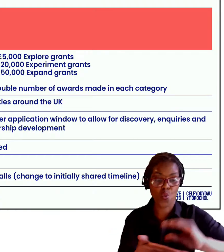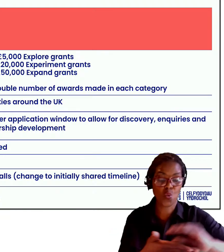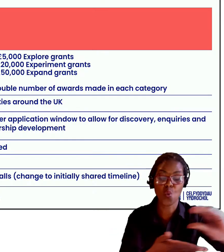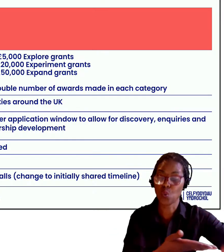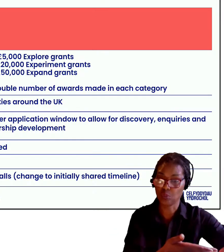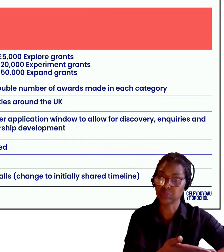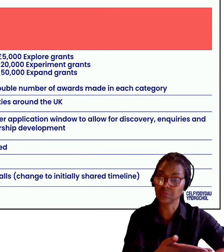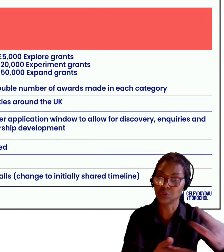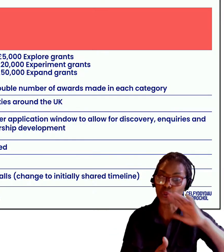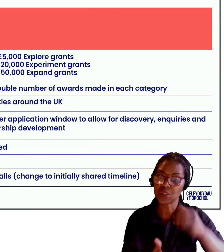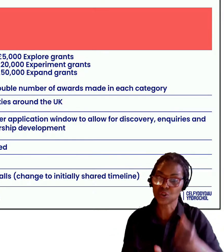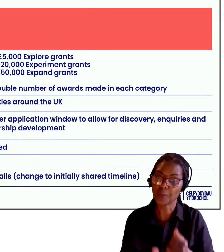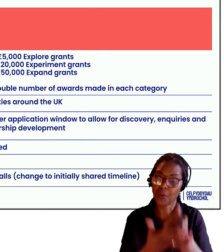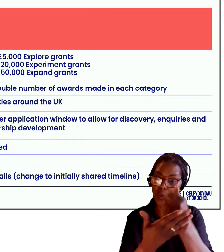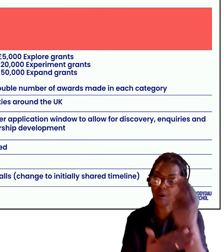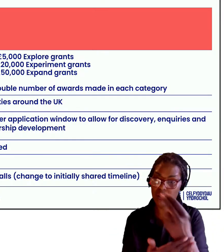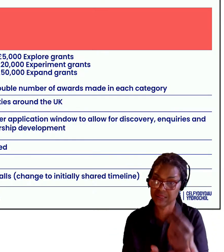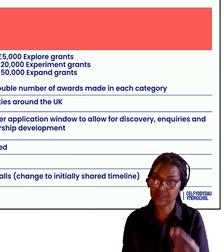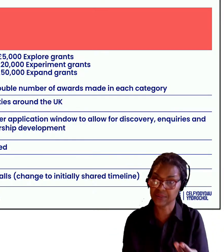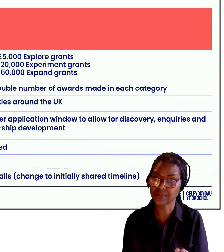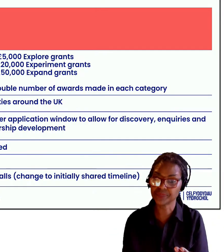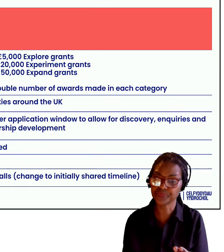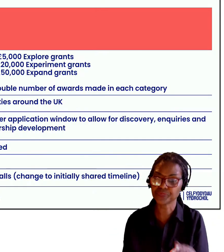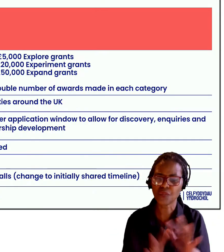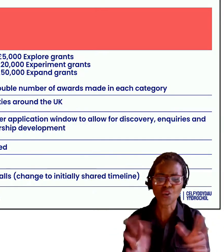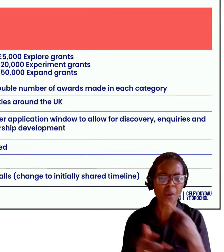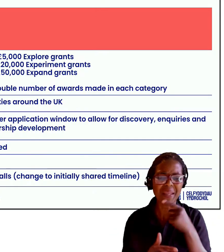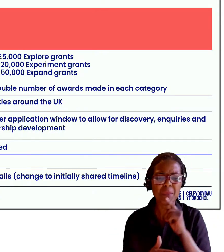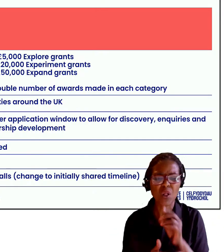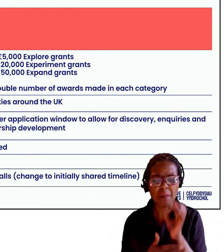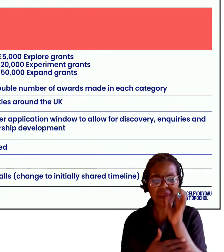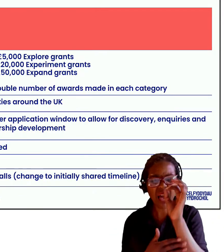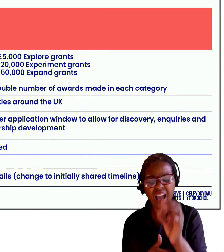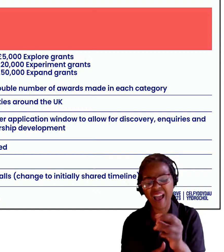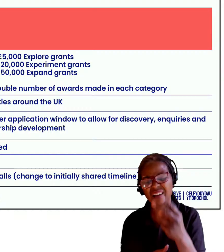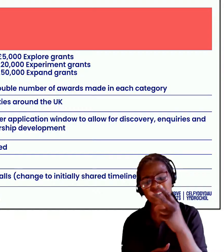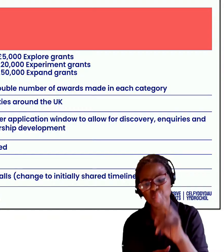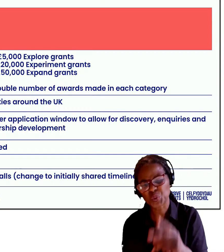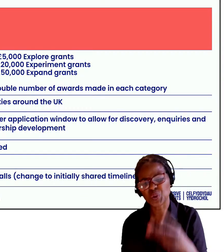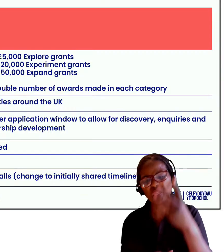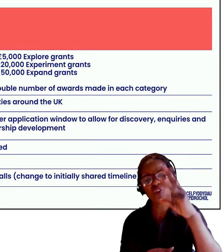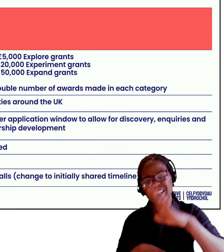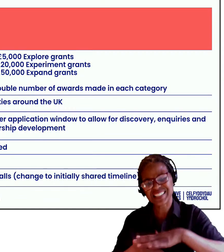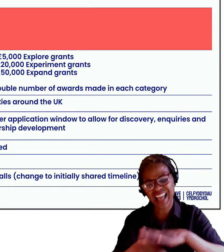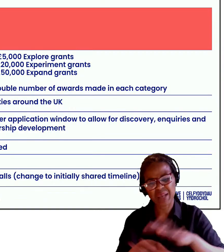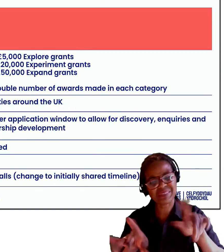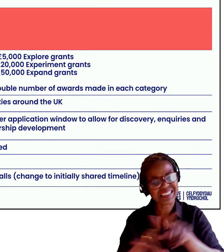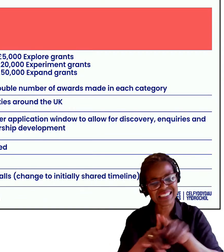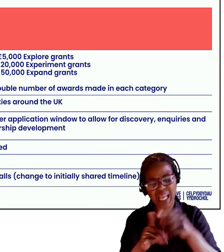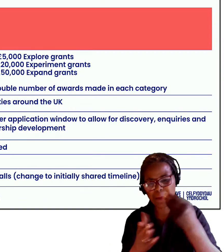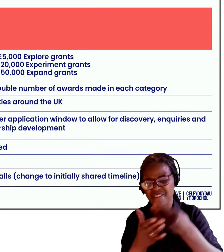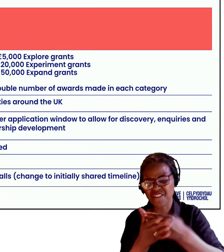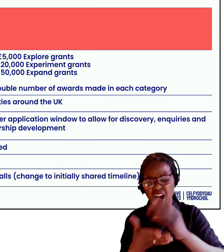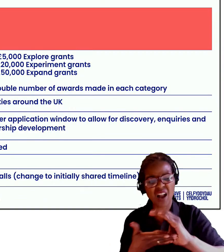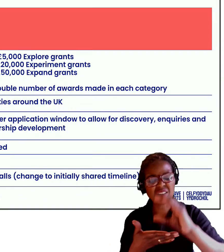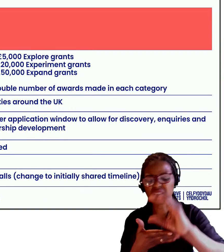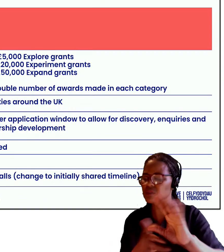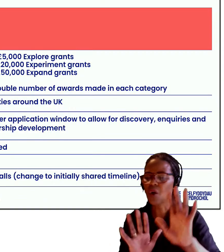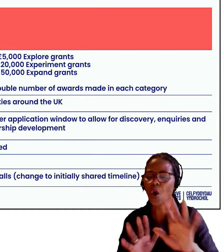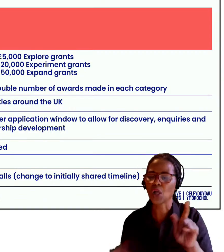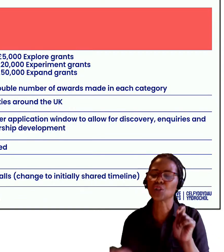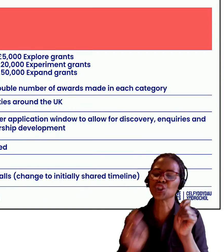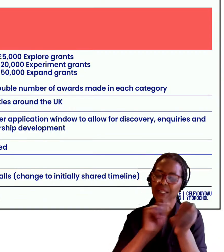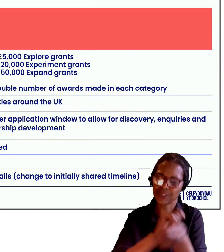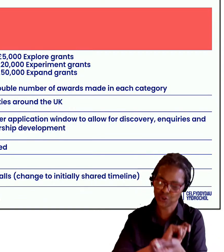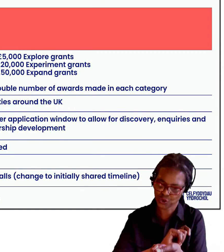support artists rather than having people apply, 2 or 3 times to the same fund. So as we said, the funding is